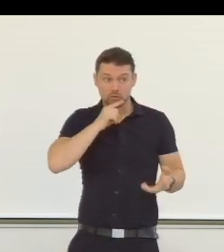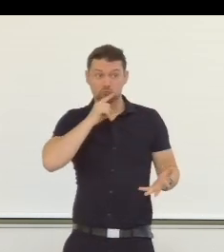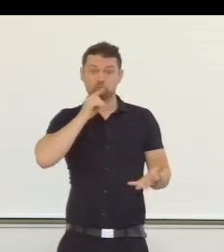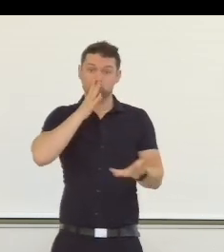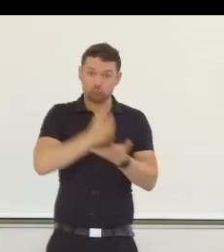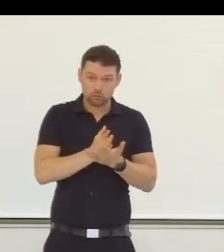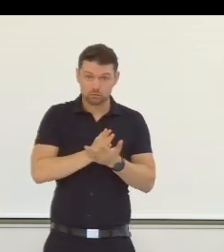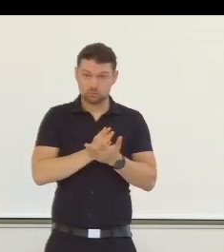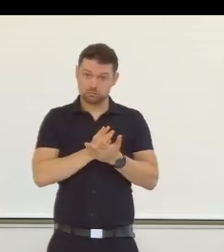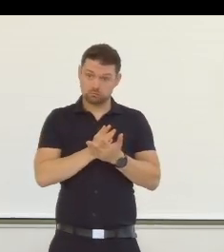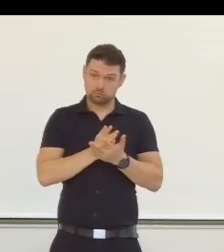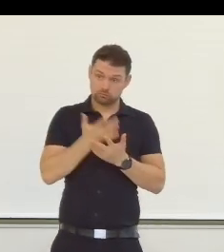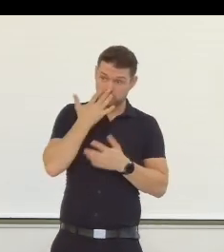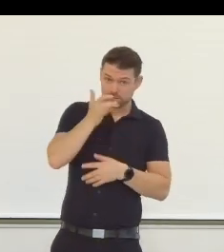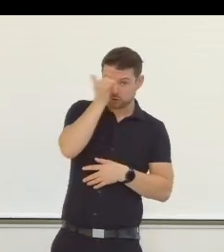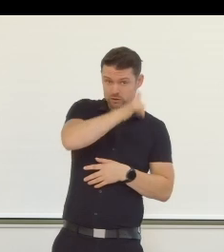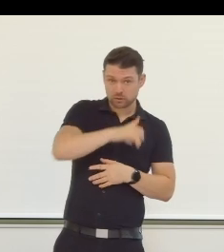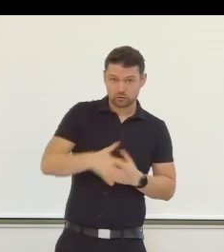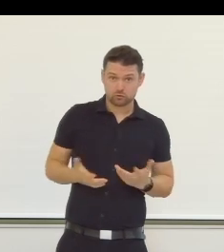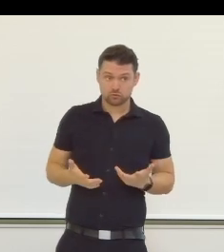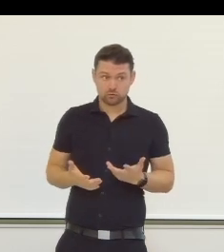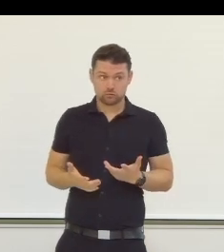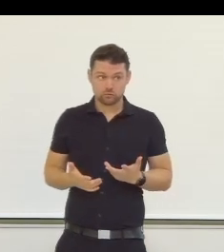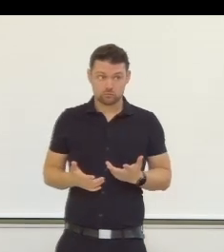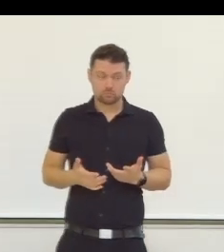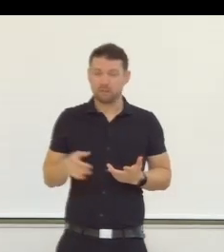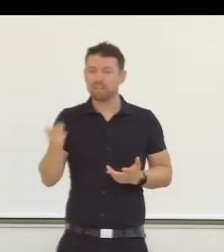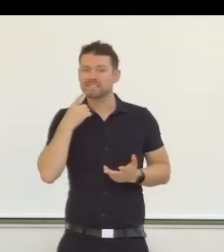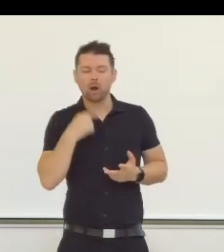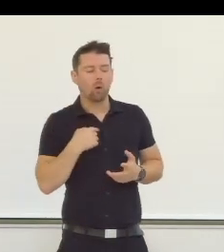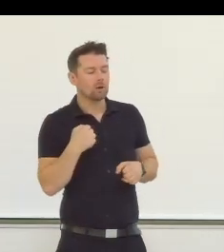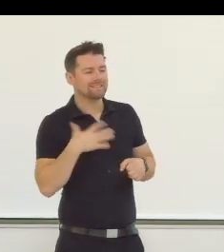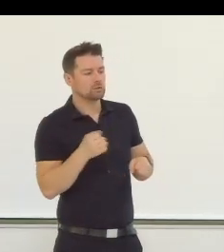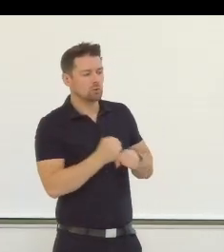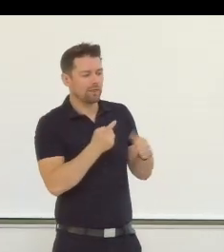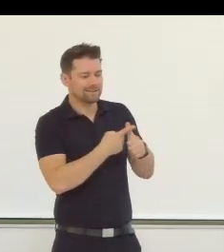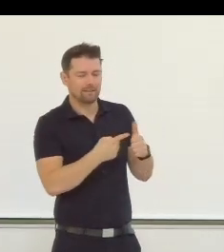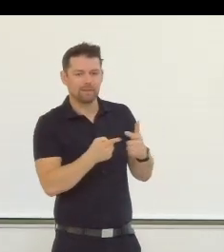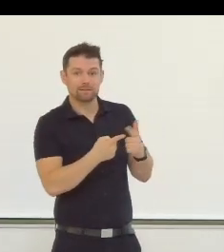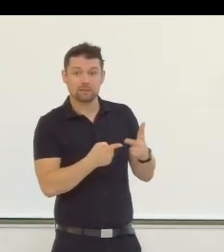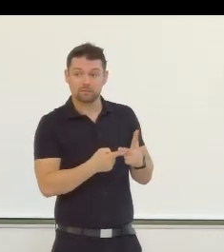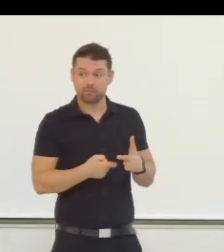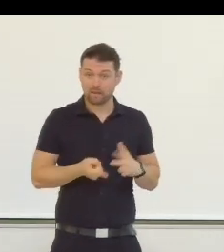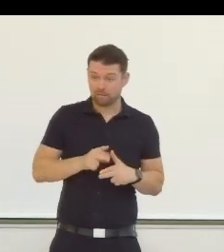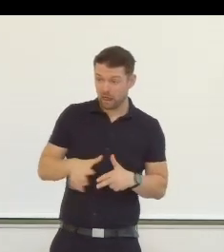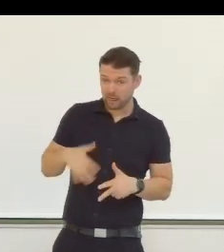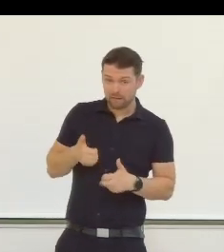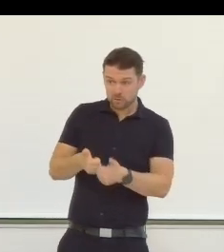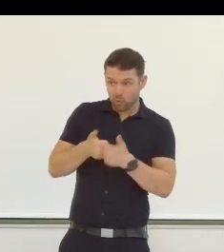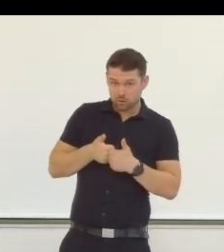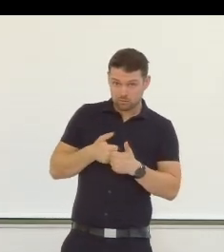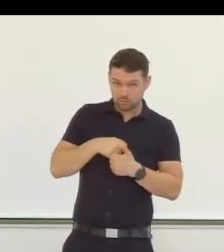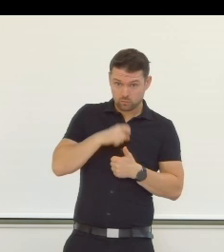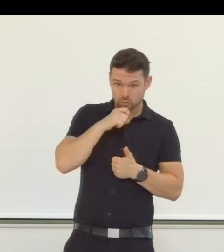are artificially intelligent when they tell us, you know, press this button, do this, do that? You know, when your life support system is telling you